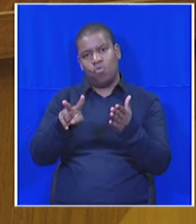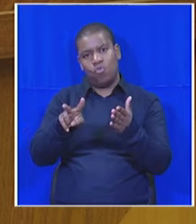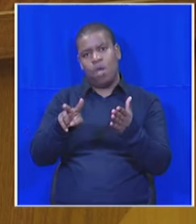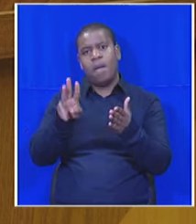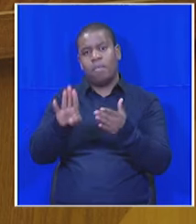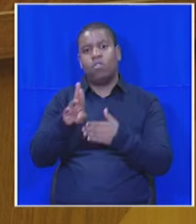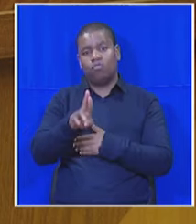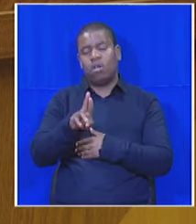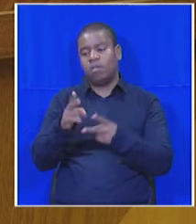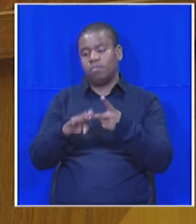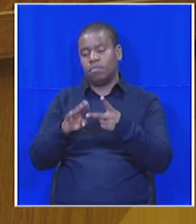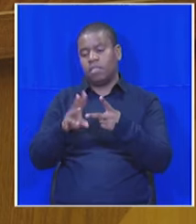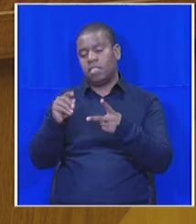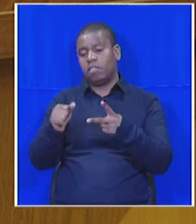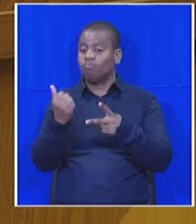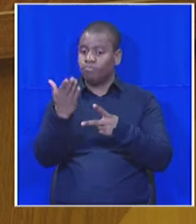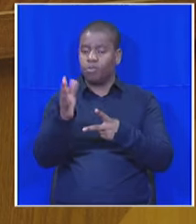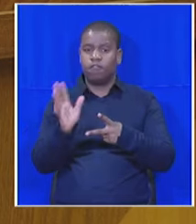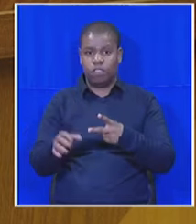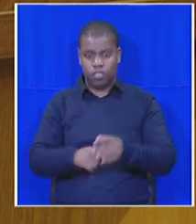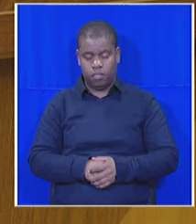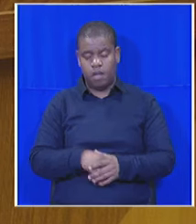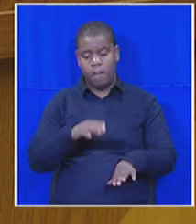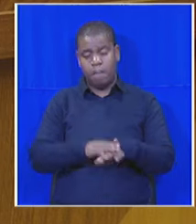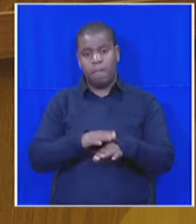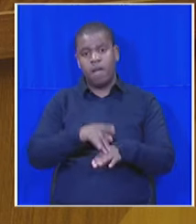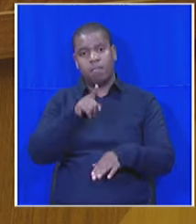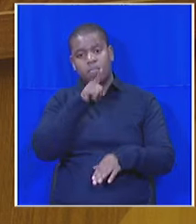as proposed by the Democratic Alliance, but the ANC said